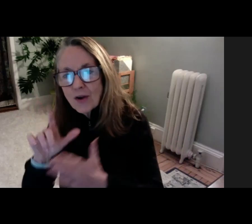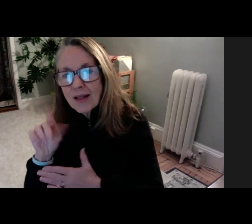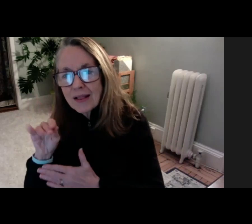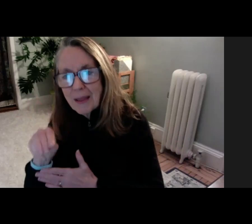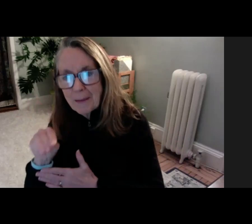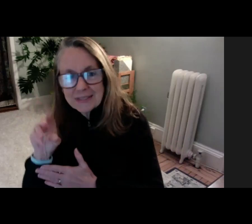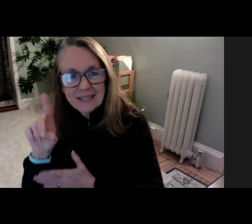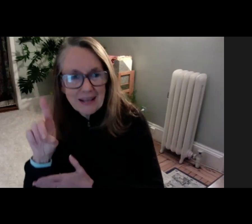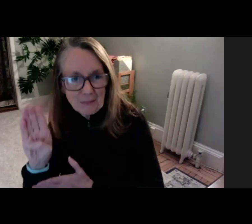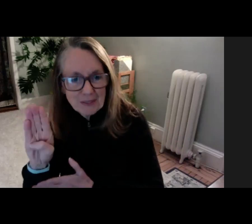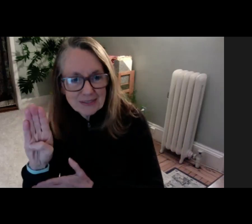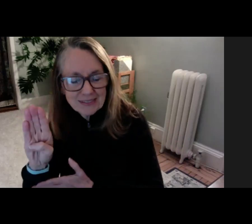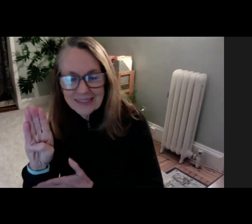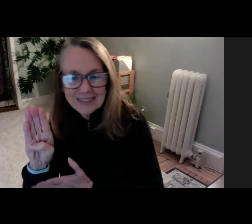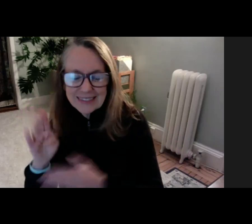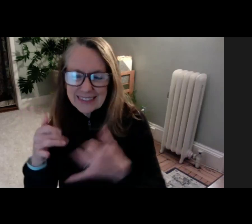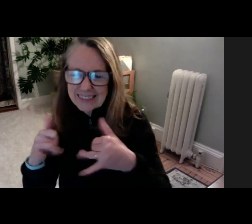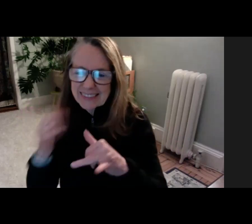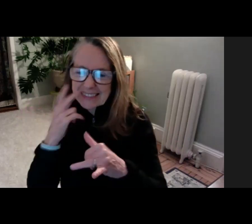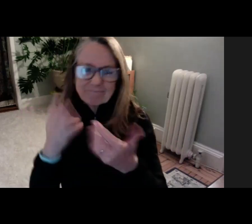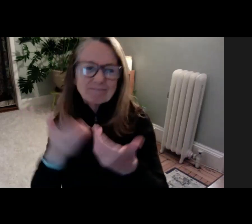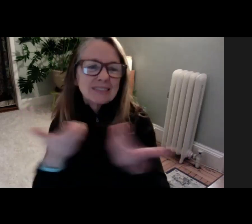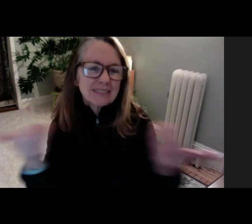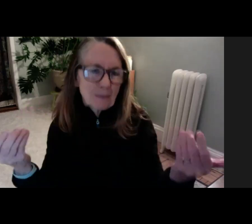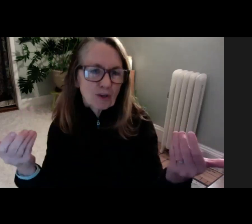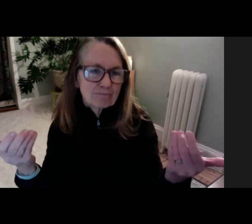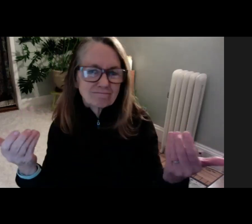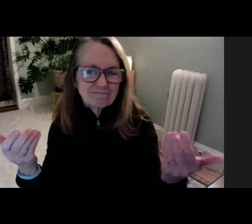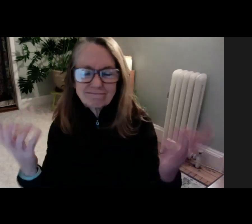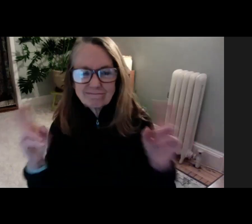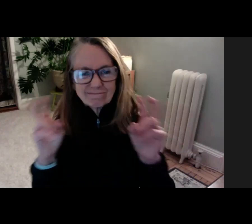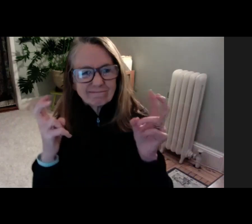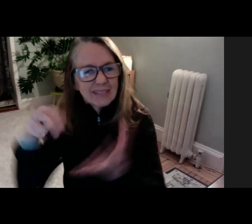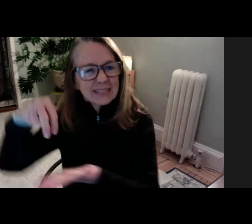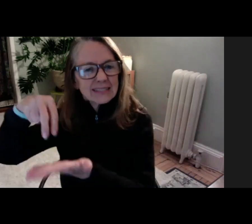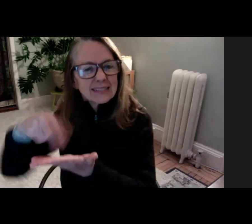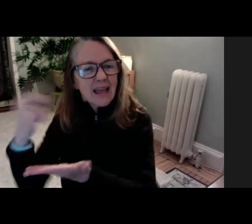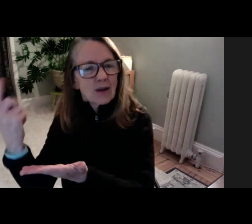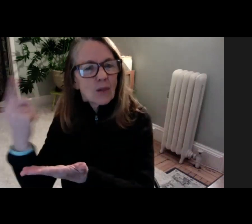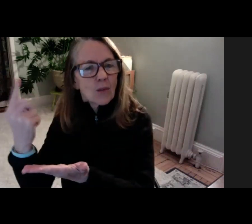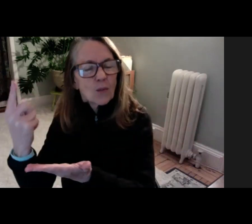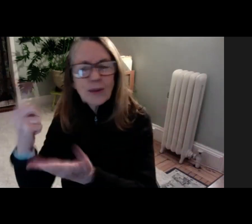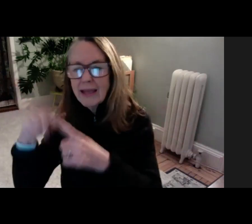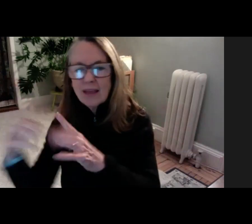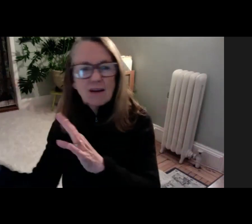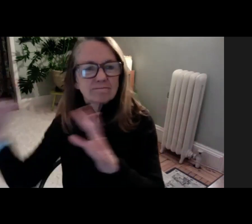right now, it is still seen as a separate standalone data set that cannot be linked to other administrative